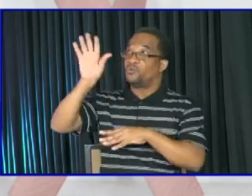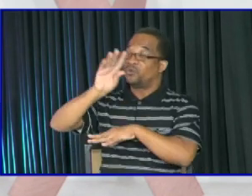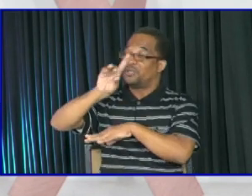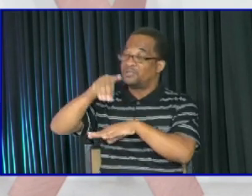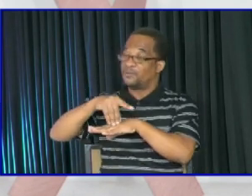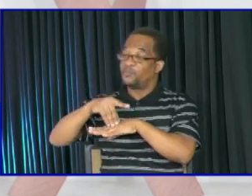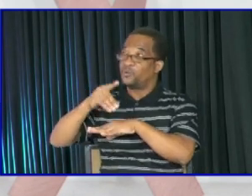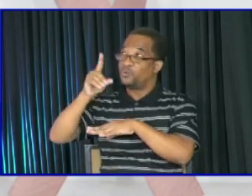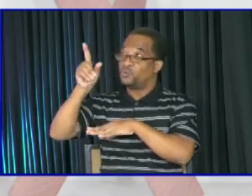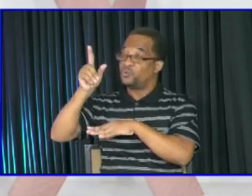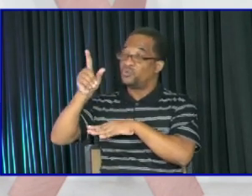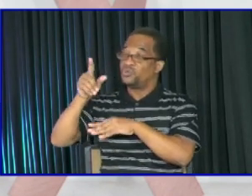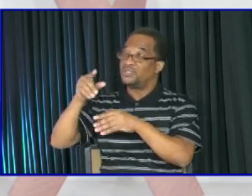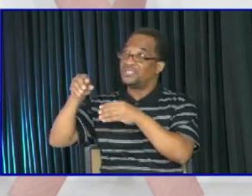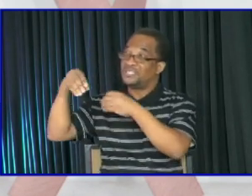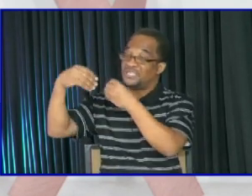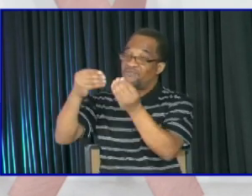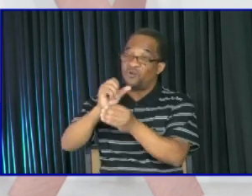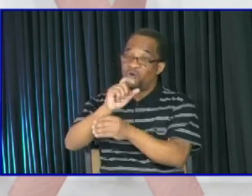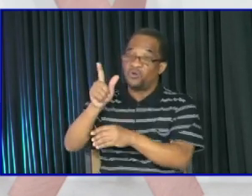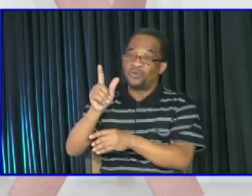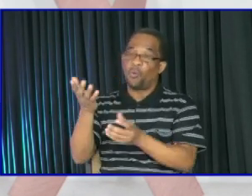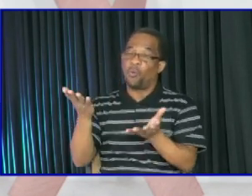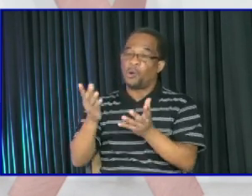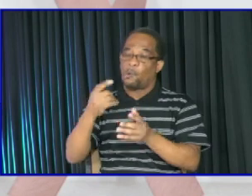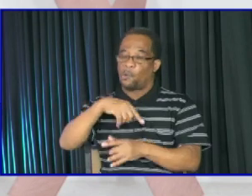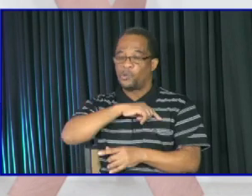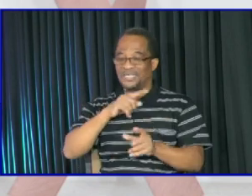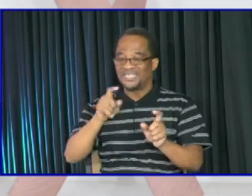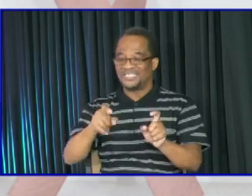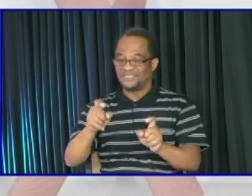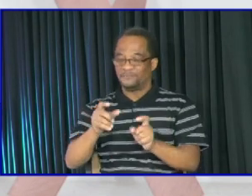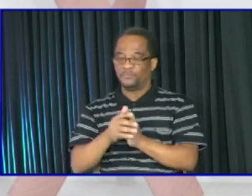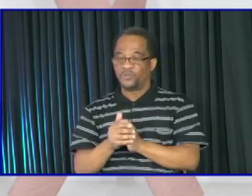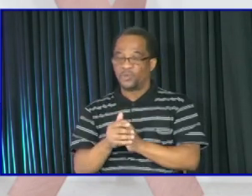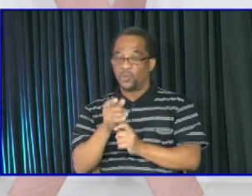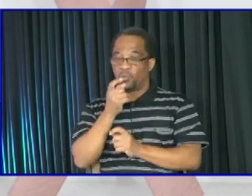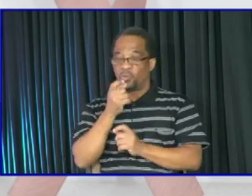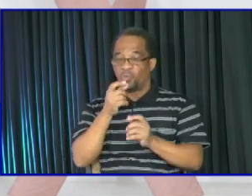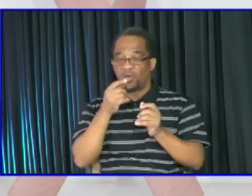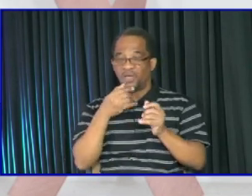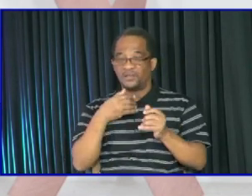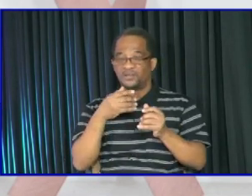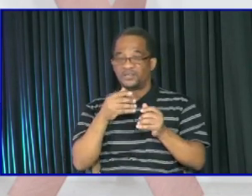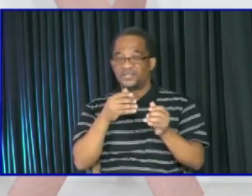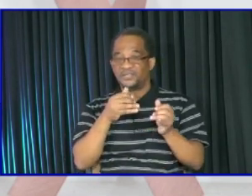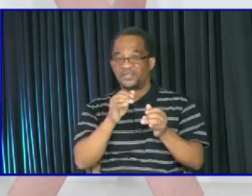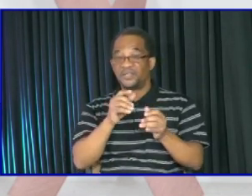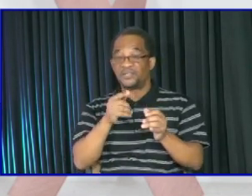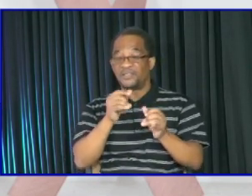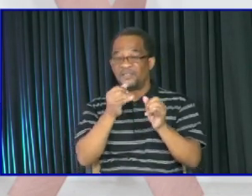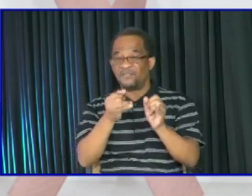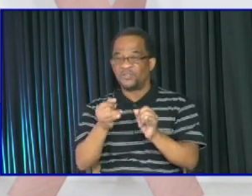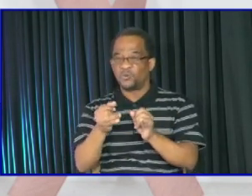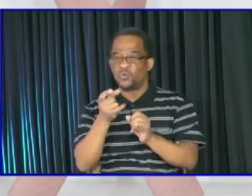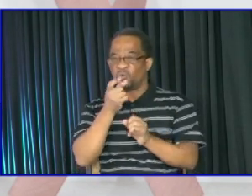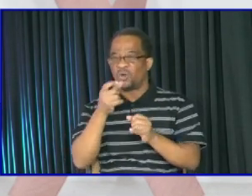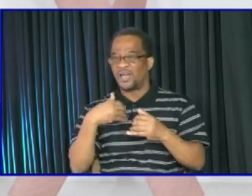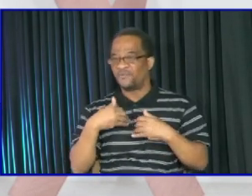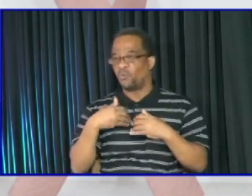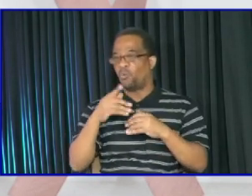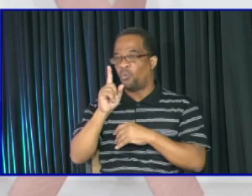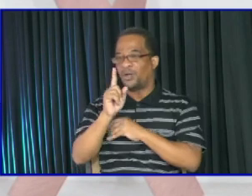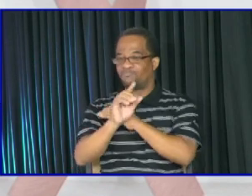train. So for those individuals who have that one block,